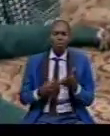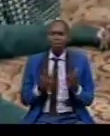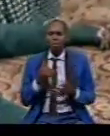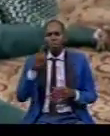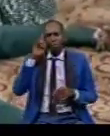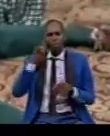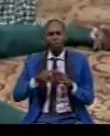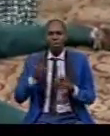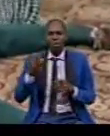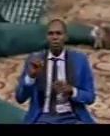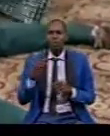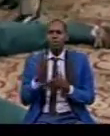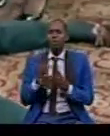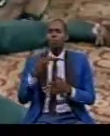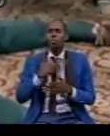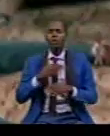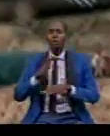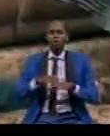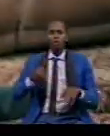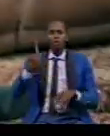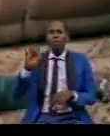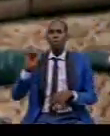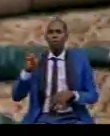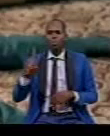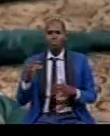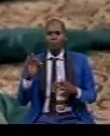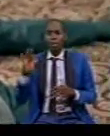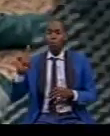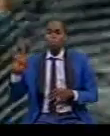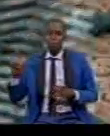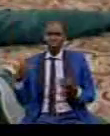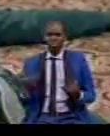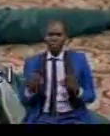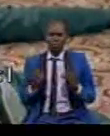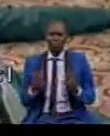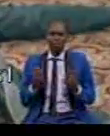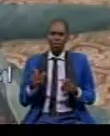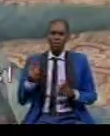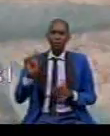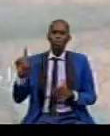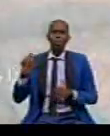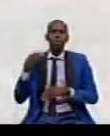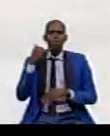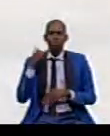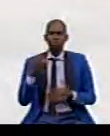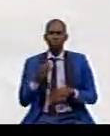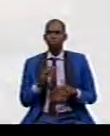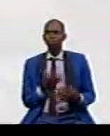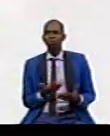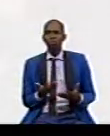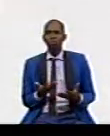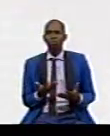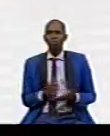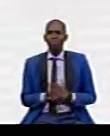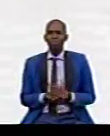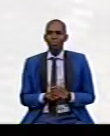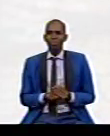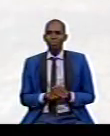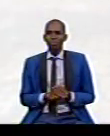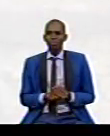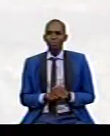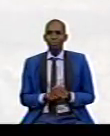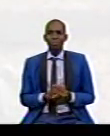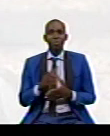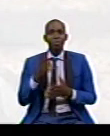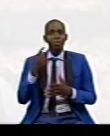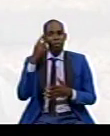without any restriction. Christ will be the Lord of my life. When you call him Lord, when